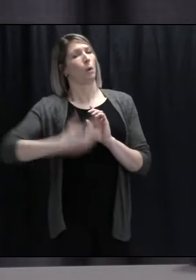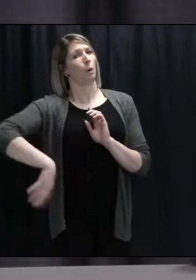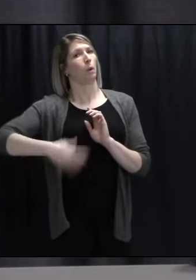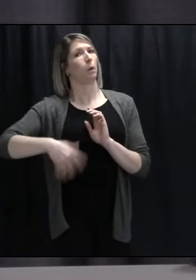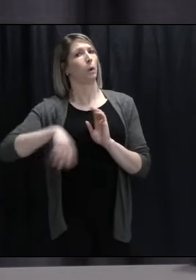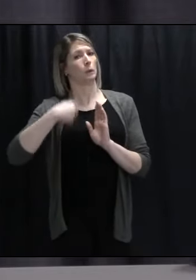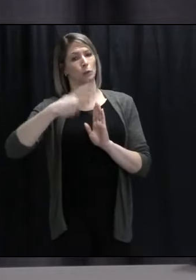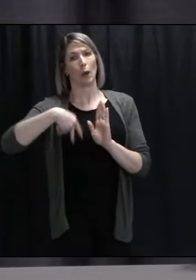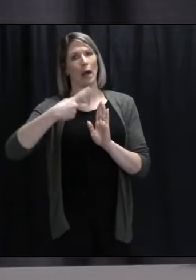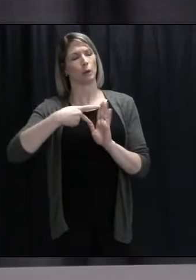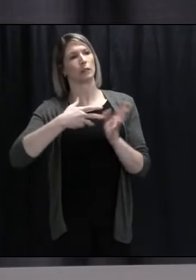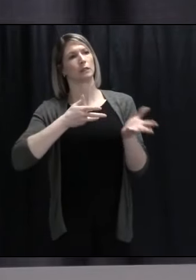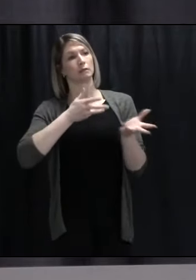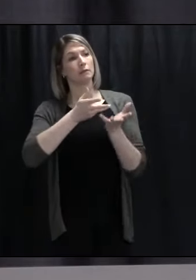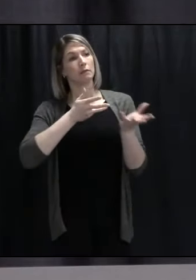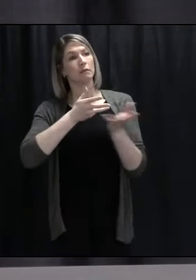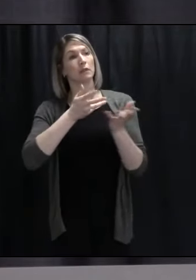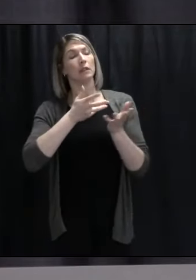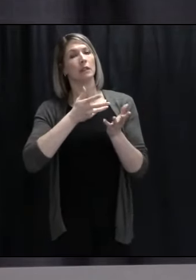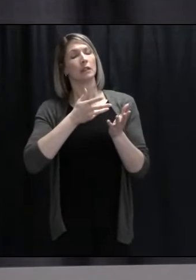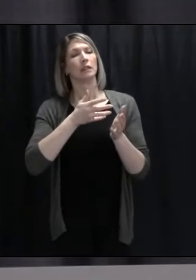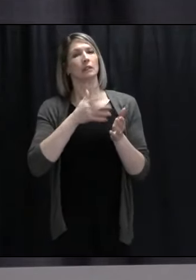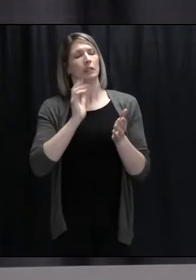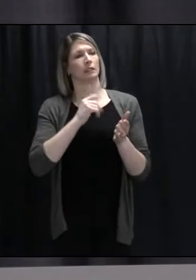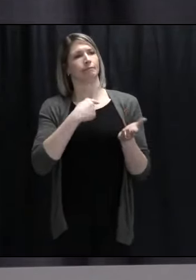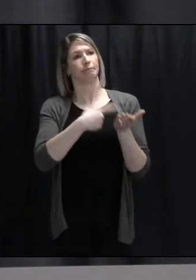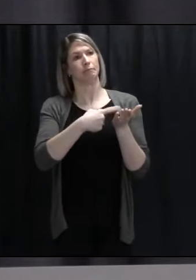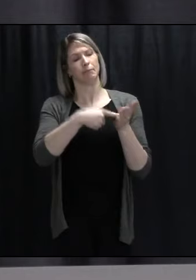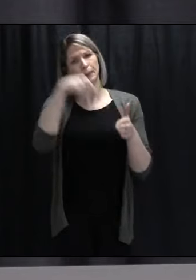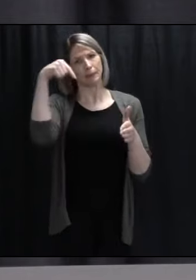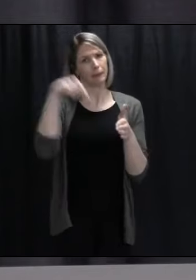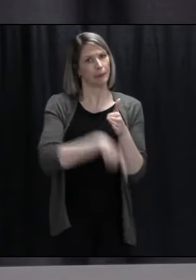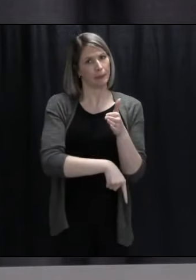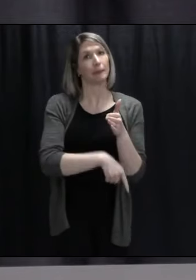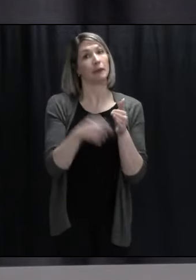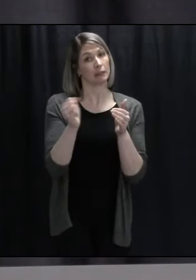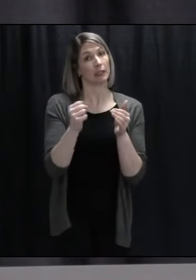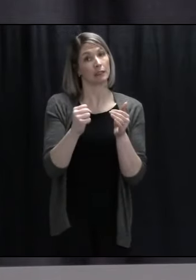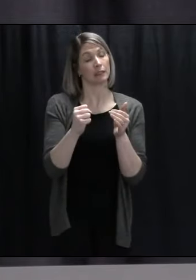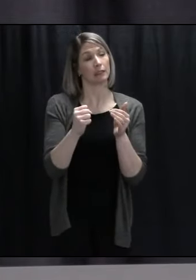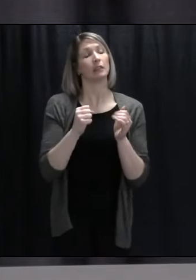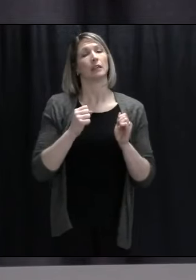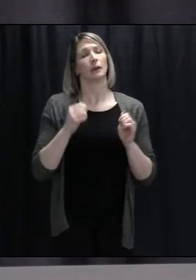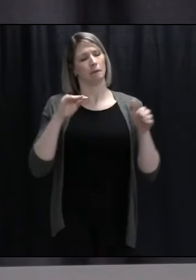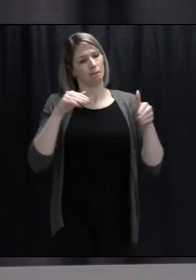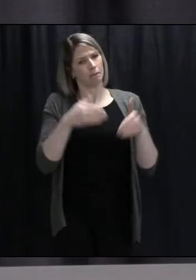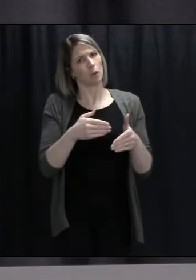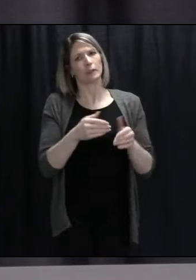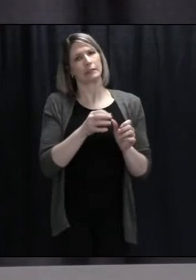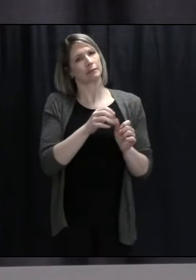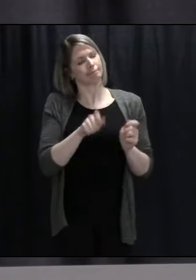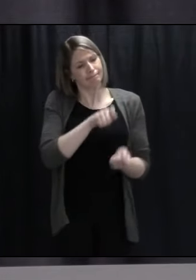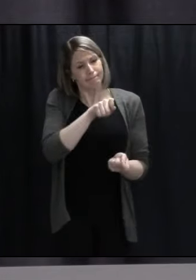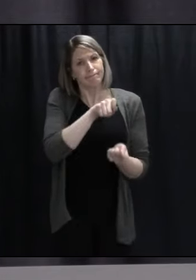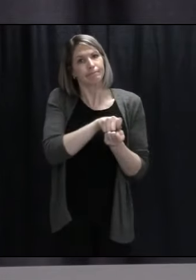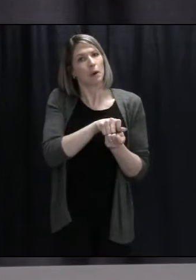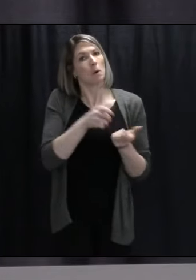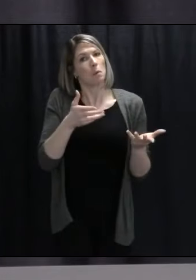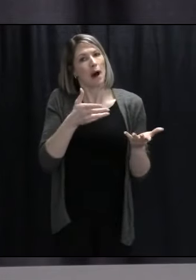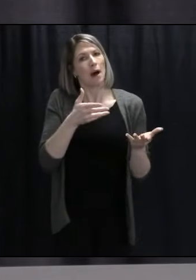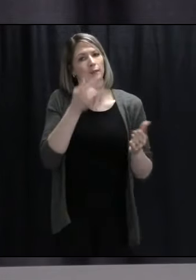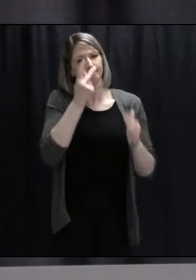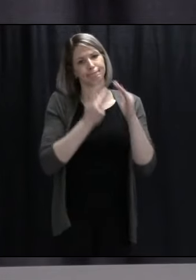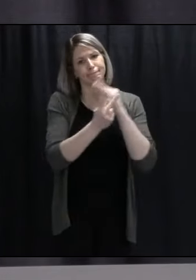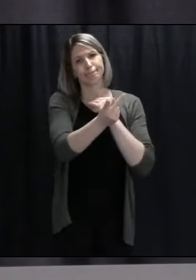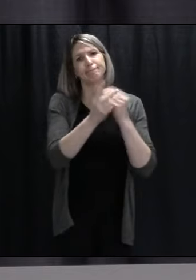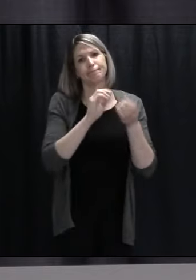was part of the discussion. Of course, as the Minister has said already, that Newfoundland and Labrador, we do need more data to put in